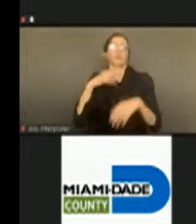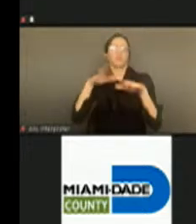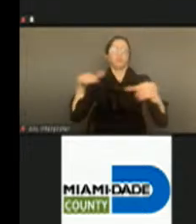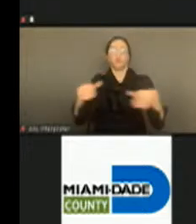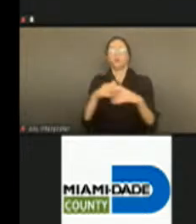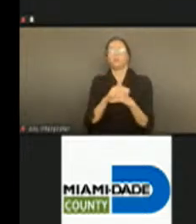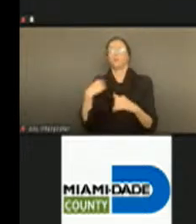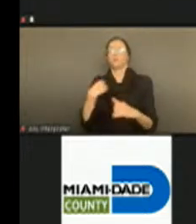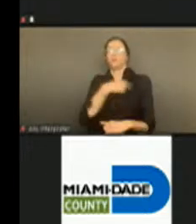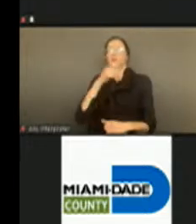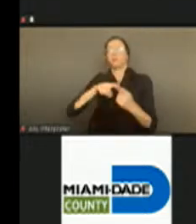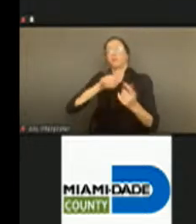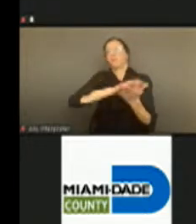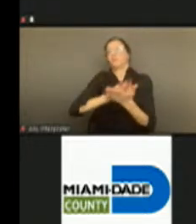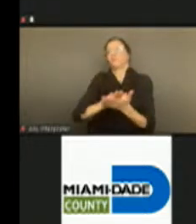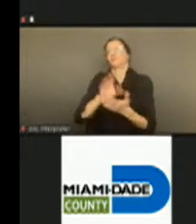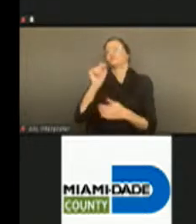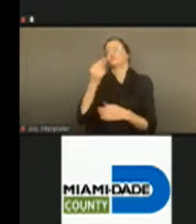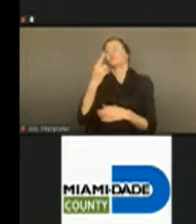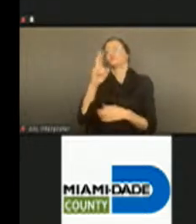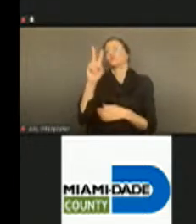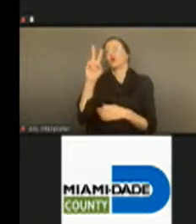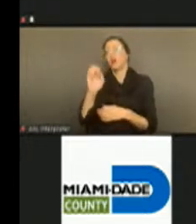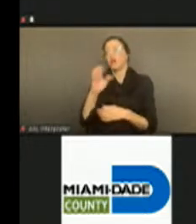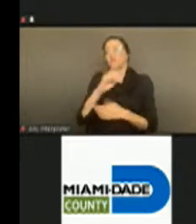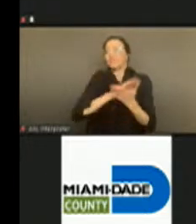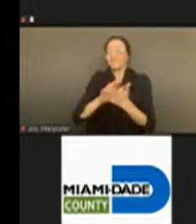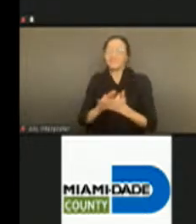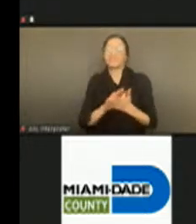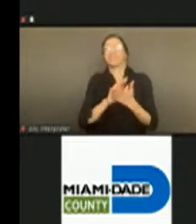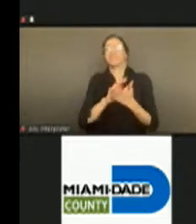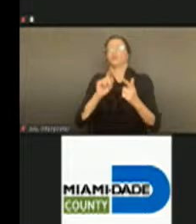305. Detox Miami under Thrive 305. Thank you.